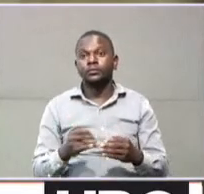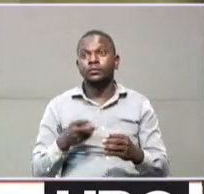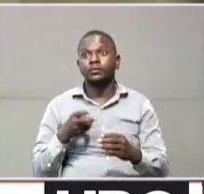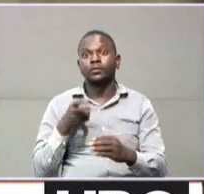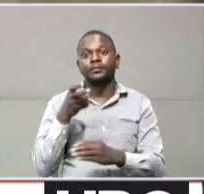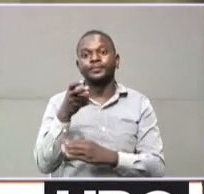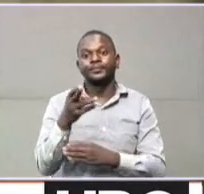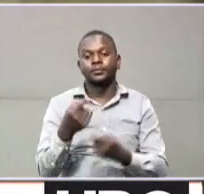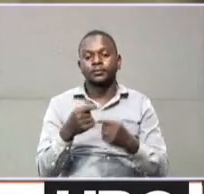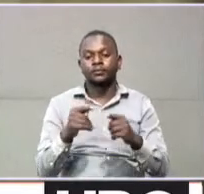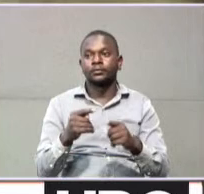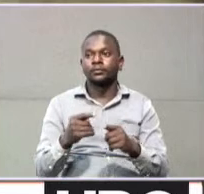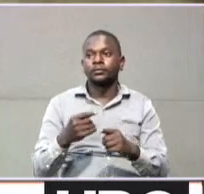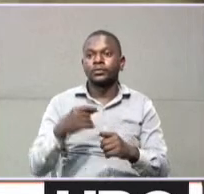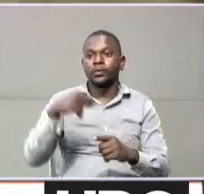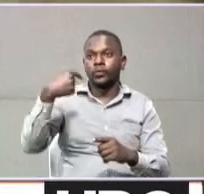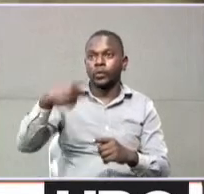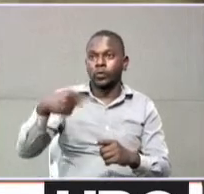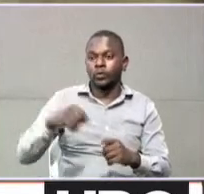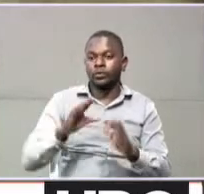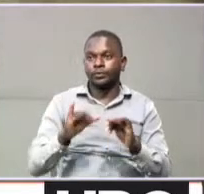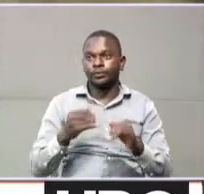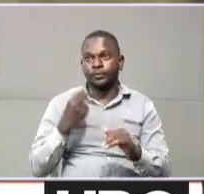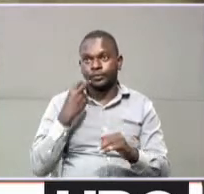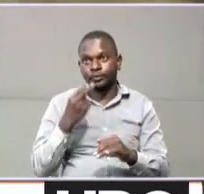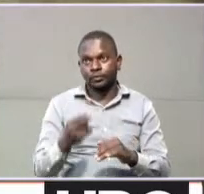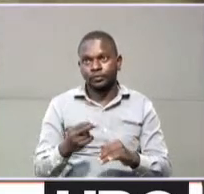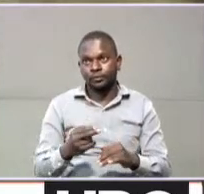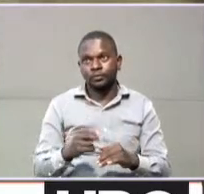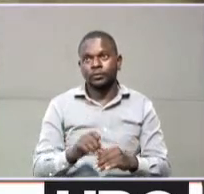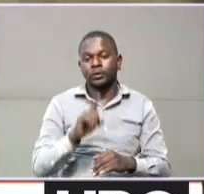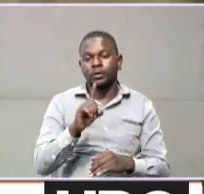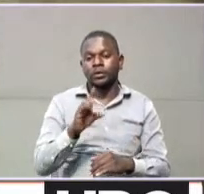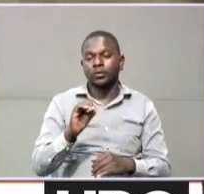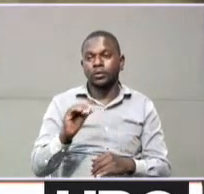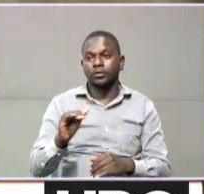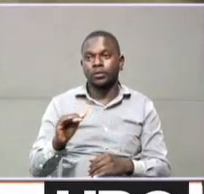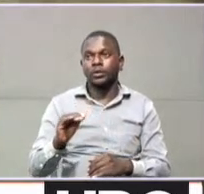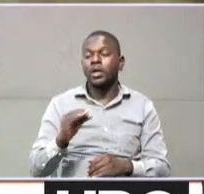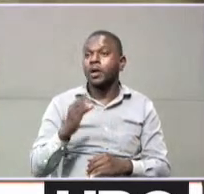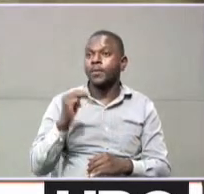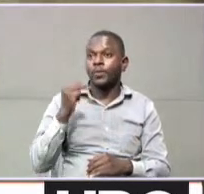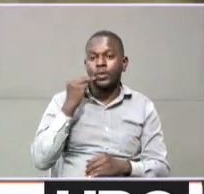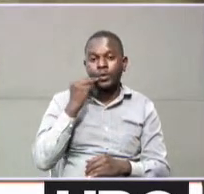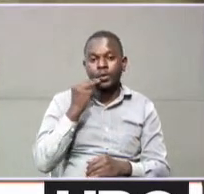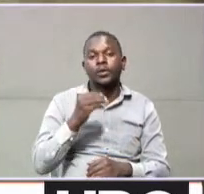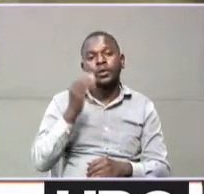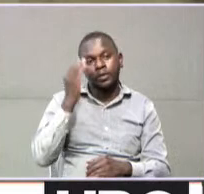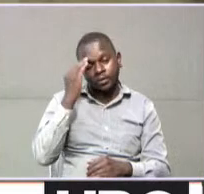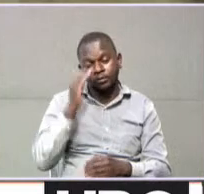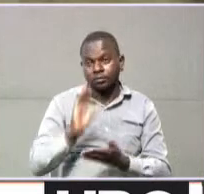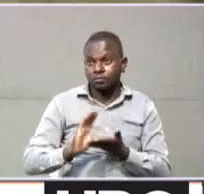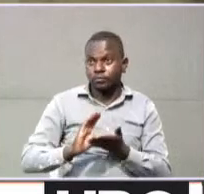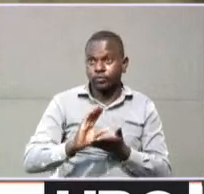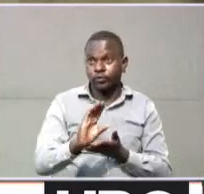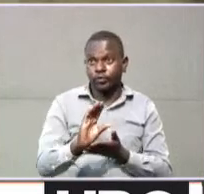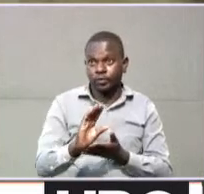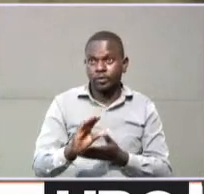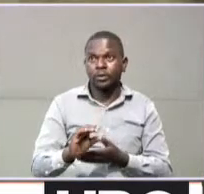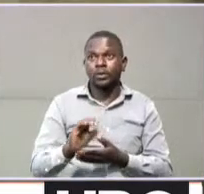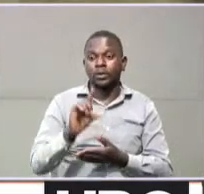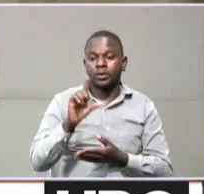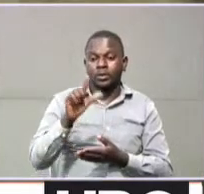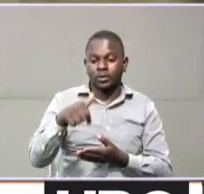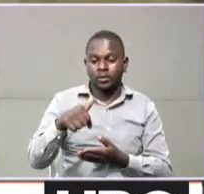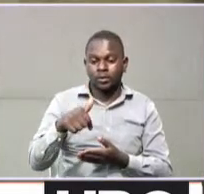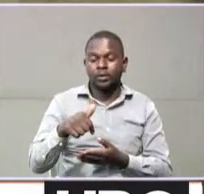for the different quarters i can see you're going to raise 100 million i know we didn't appropriate the 17